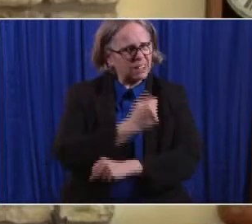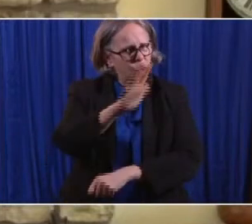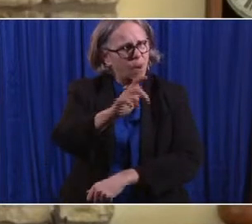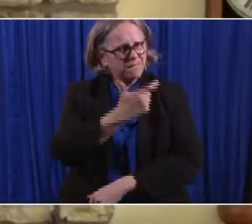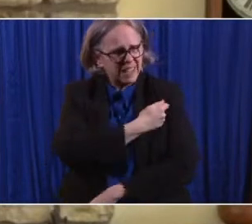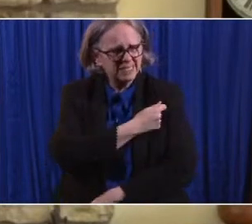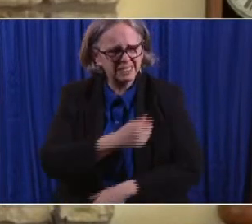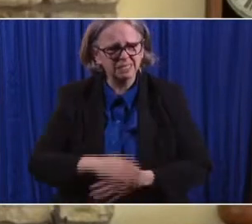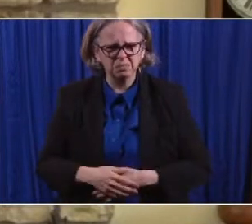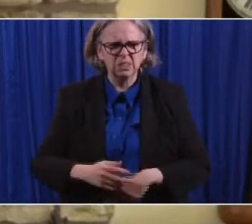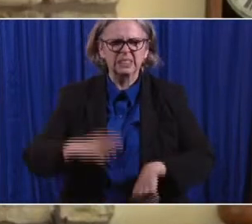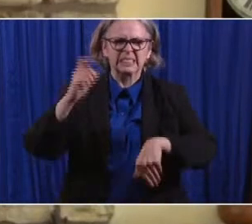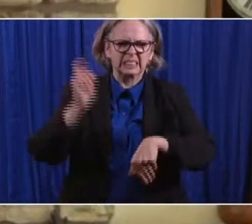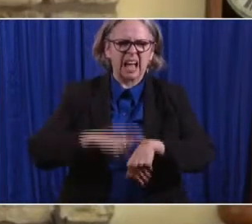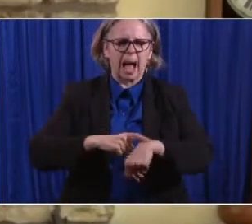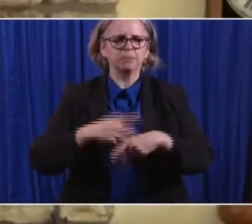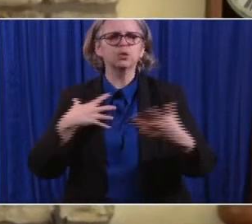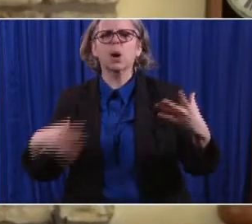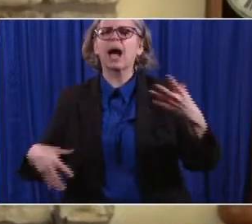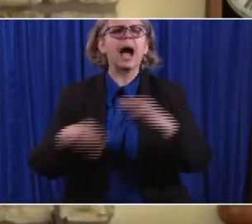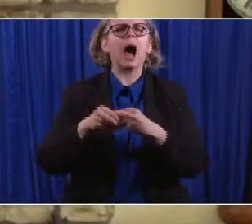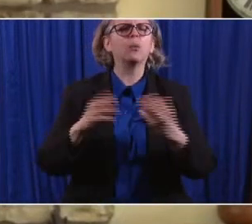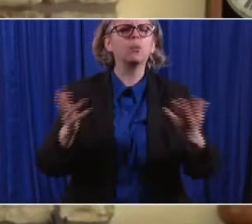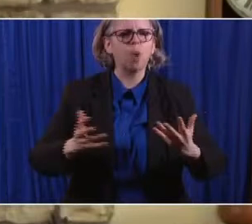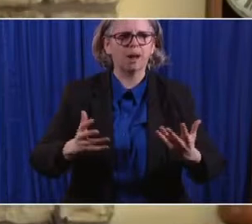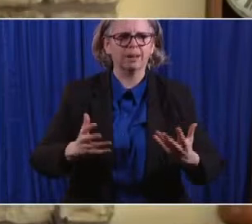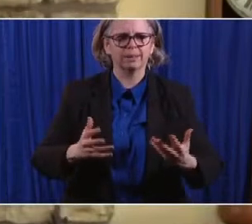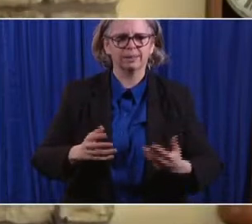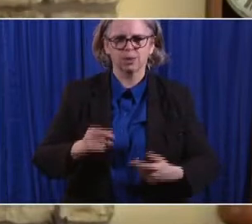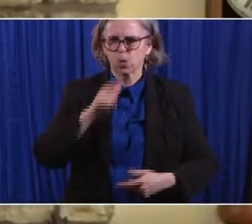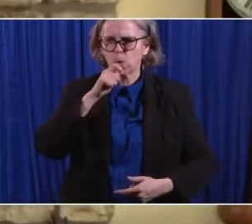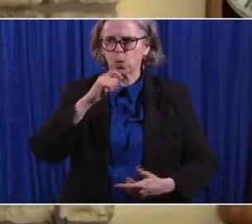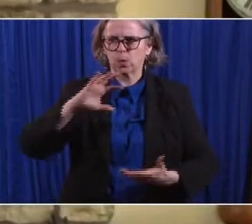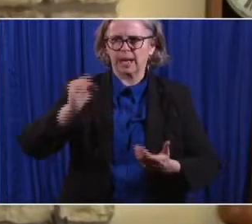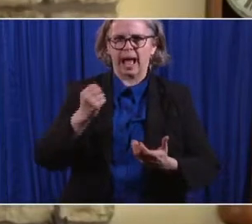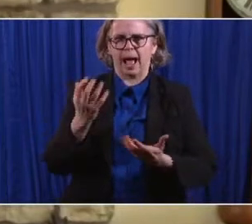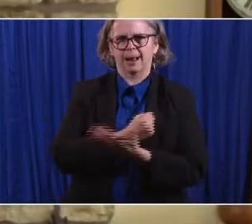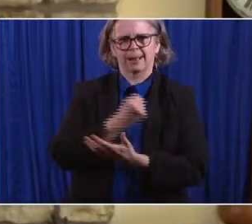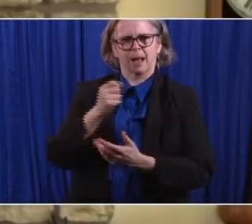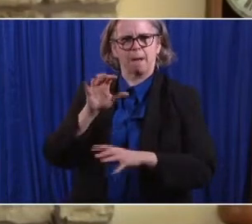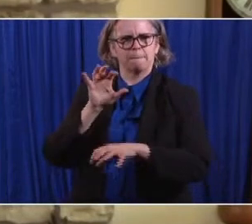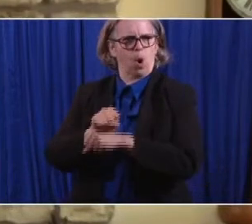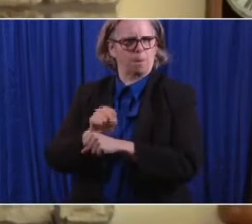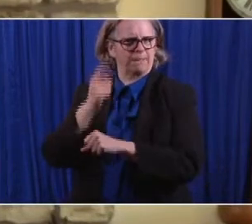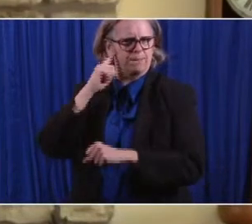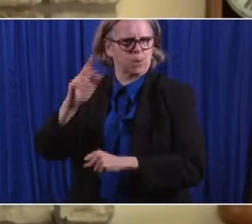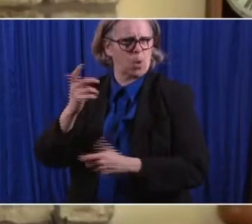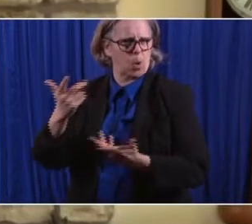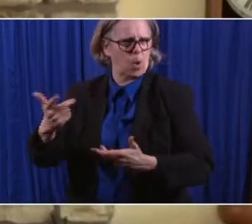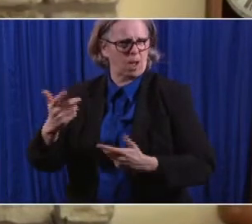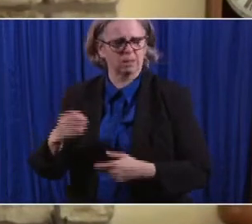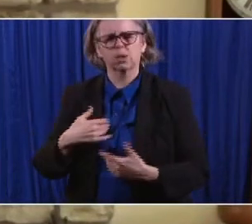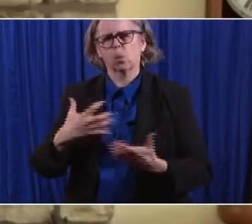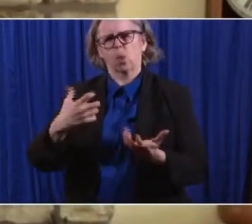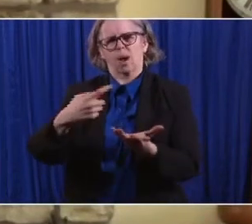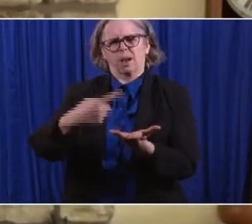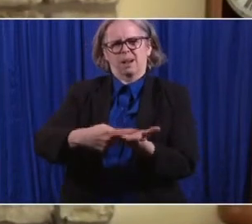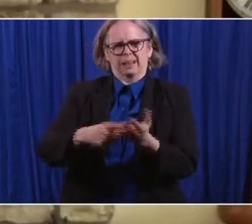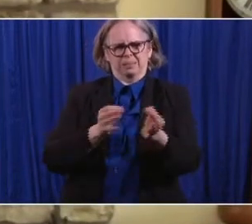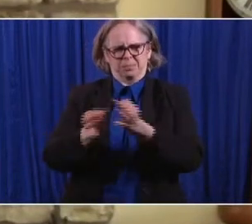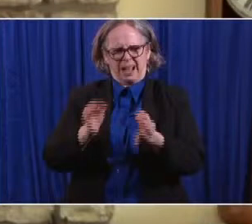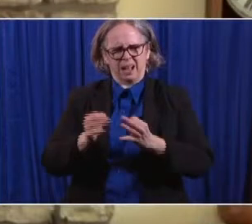eligible. And so let me start with phase 1C, what we're calling